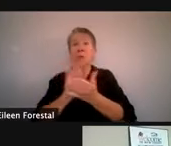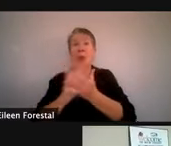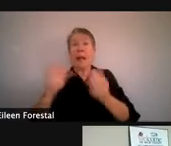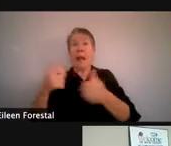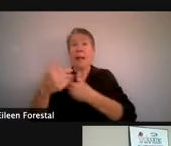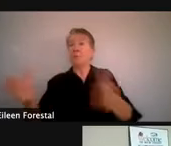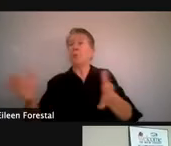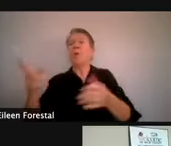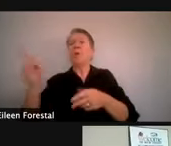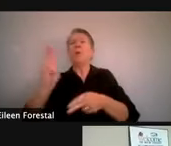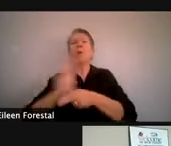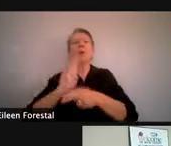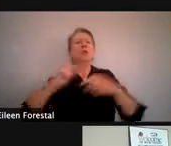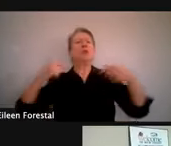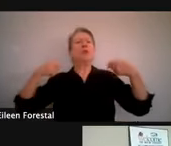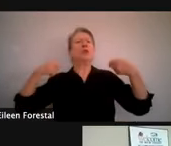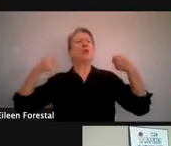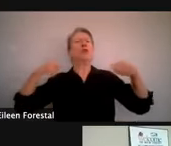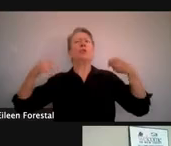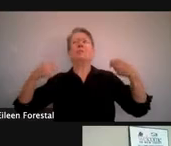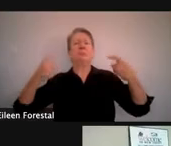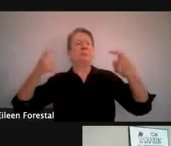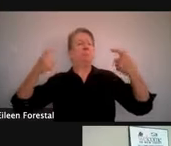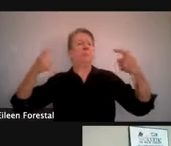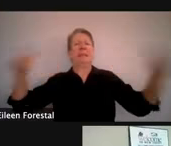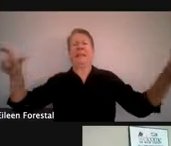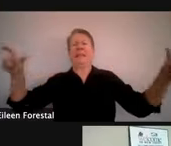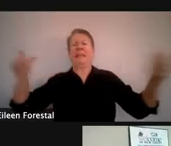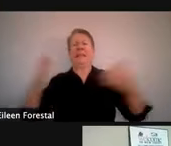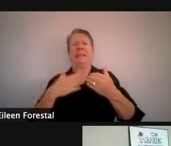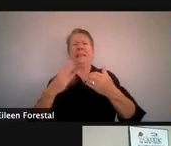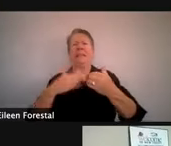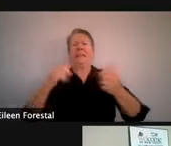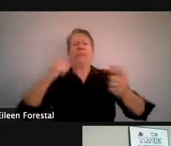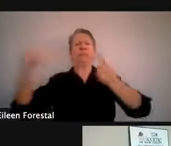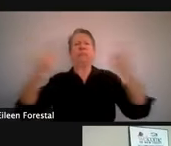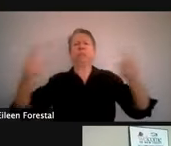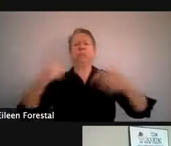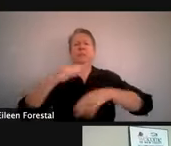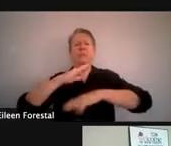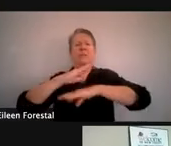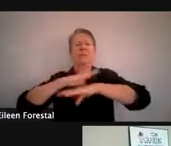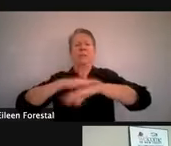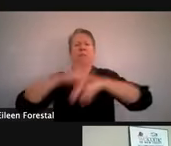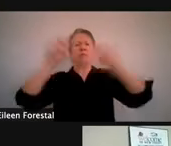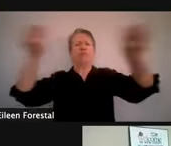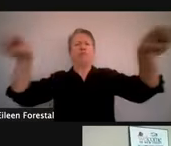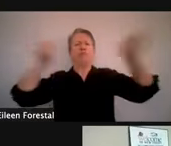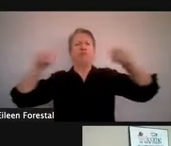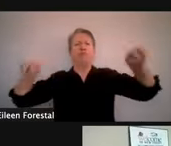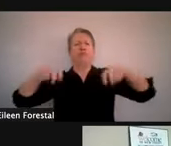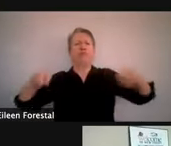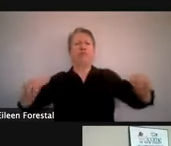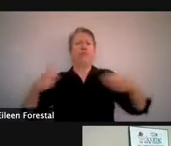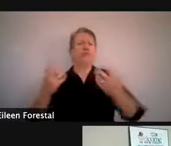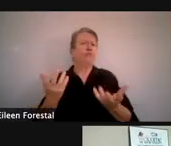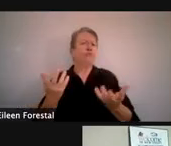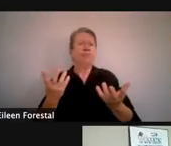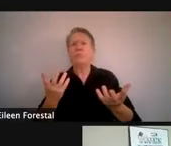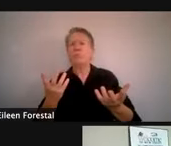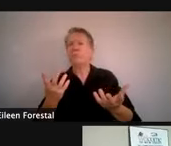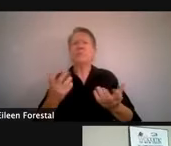whatnot. I'm not sure it's a carrot or a stick, but it's pretty clear what the remote districts